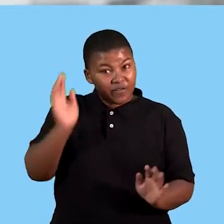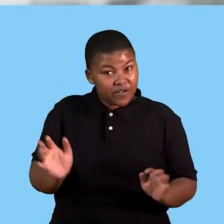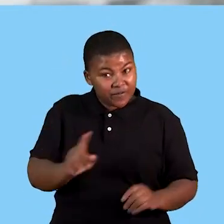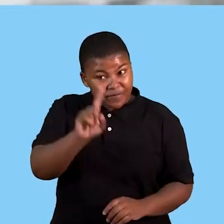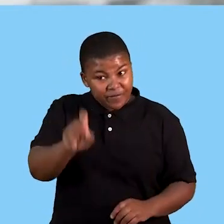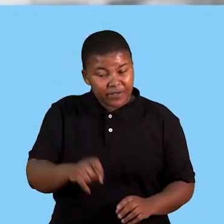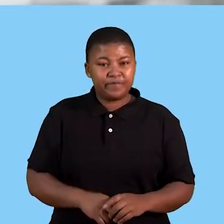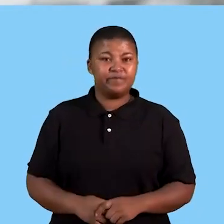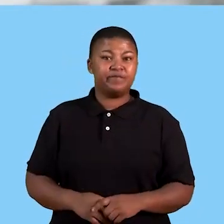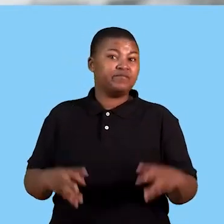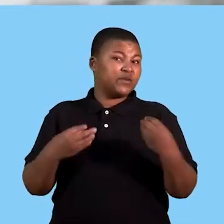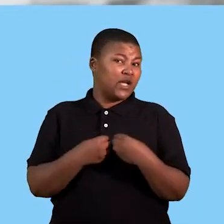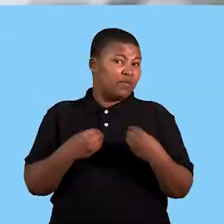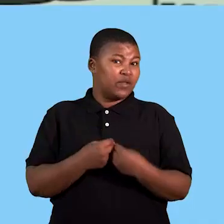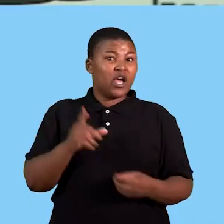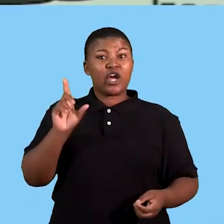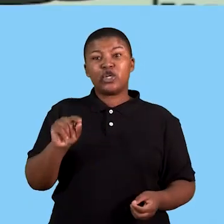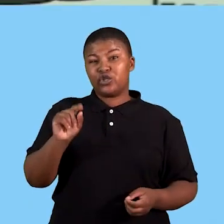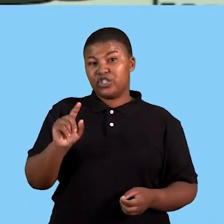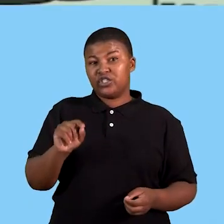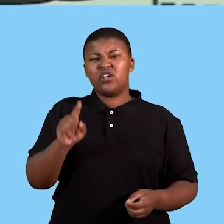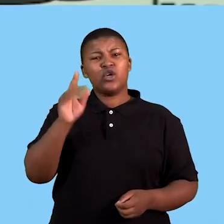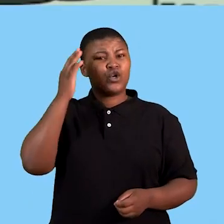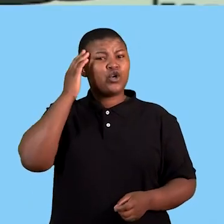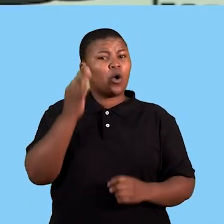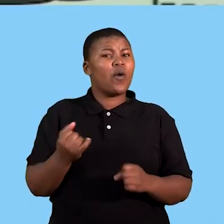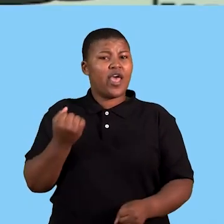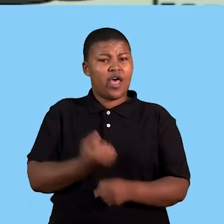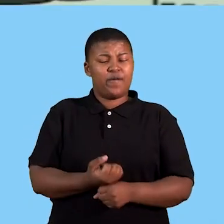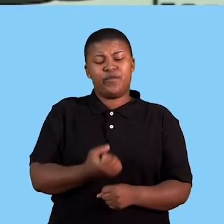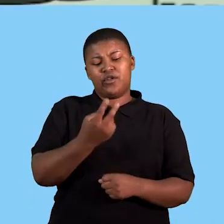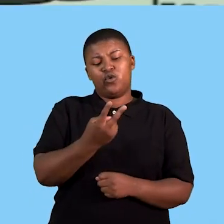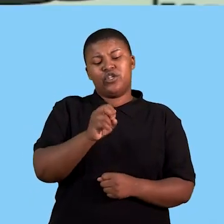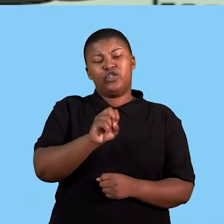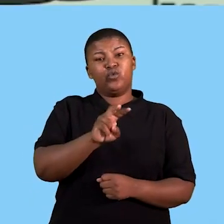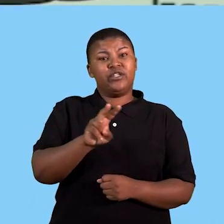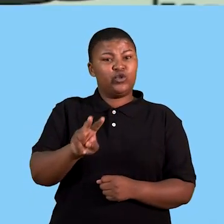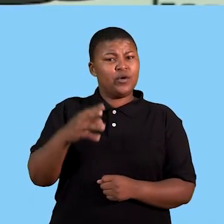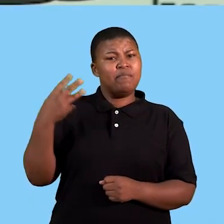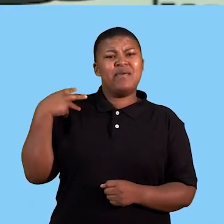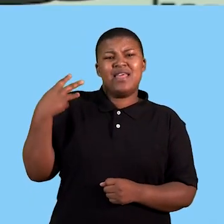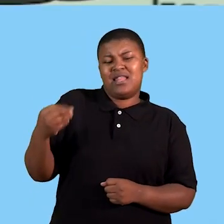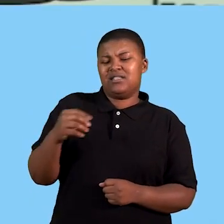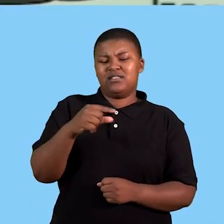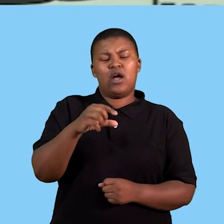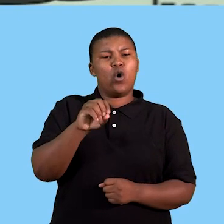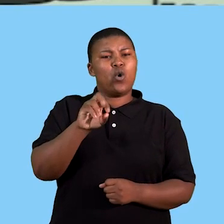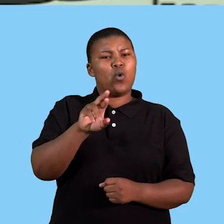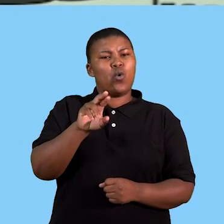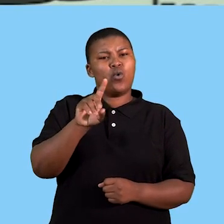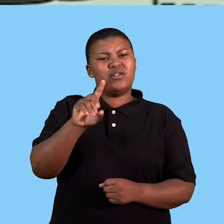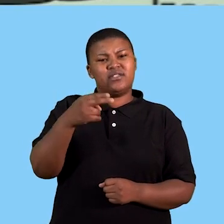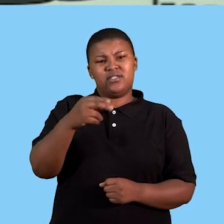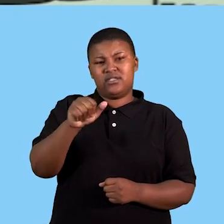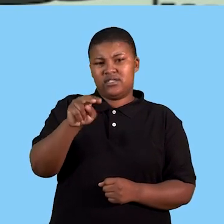Just something interesting. Did you know in 2022, Minister Pravin Gordhan announced a new board